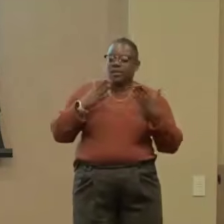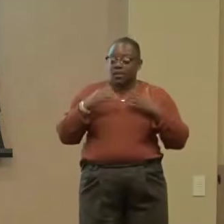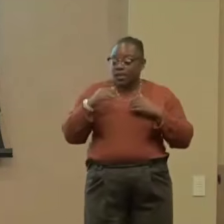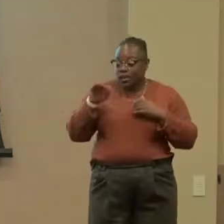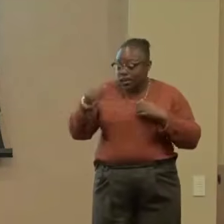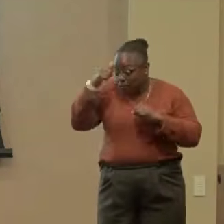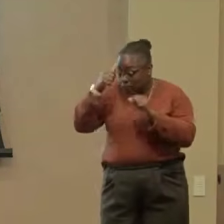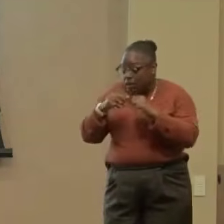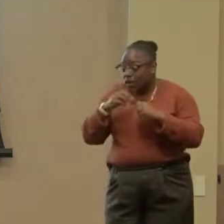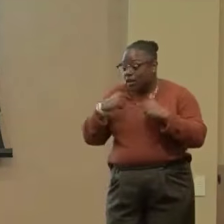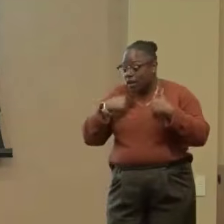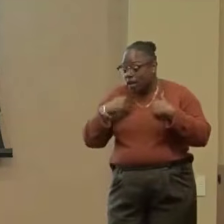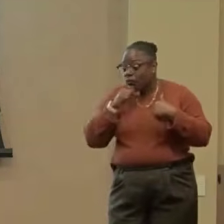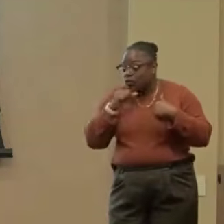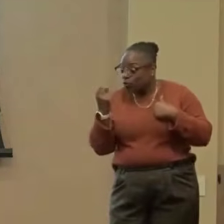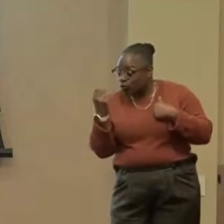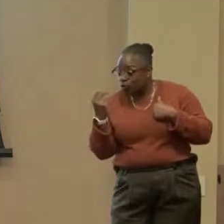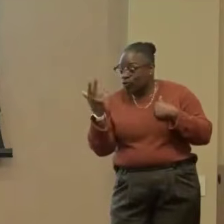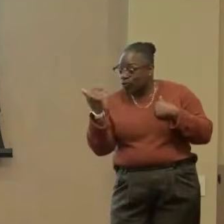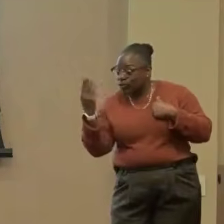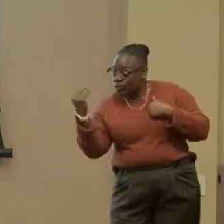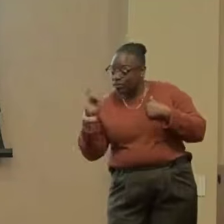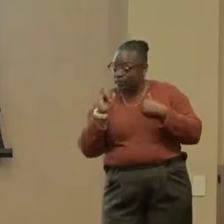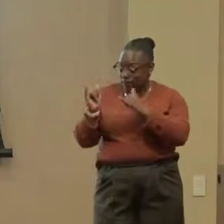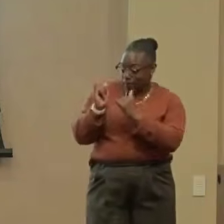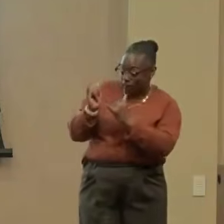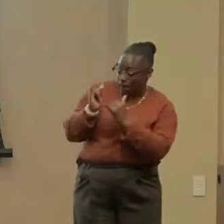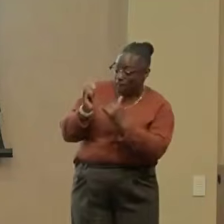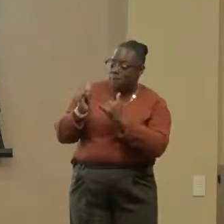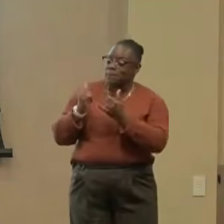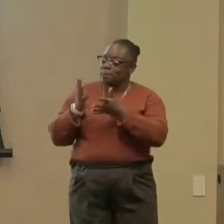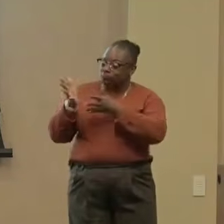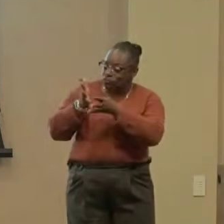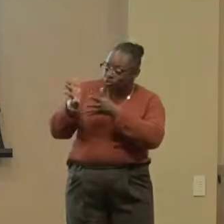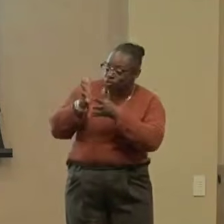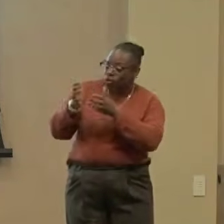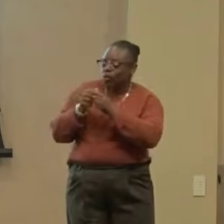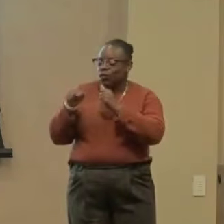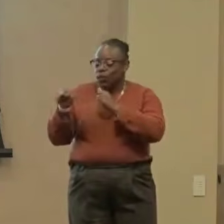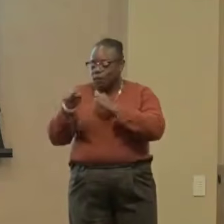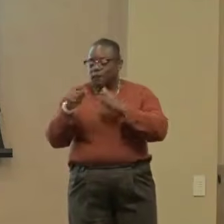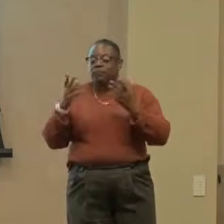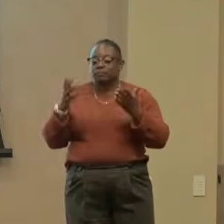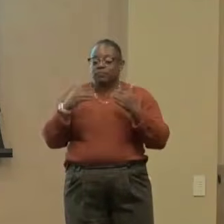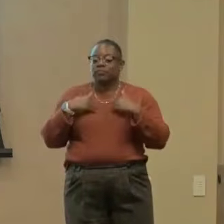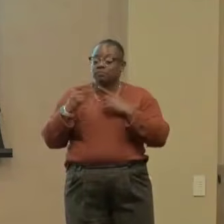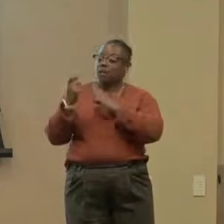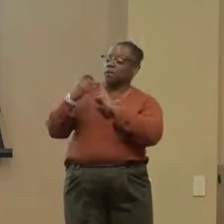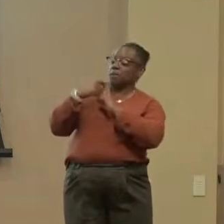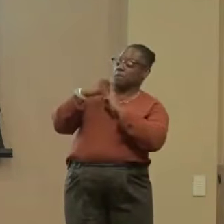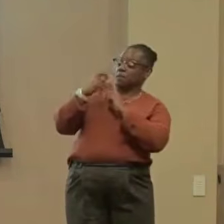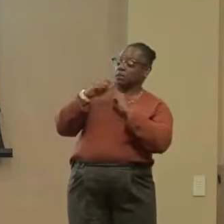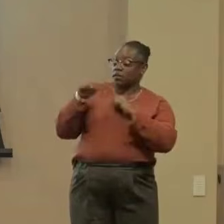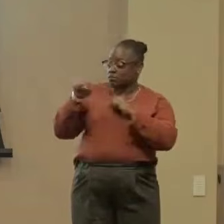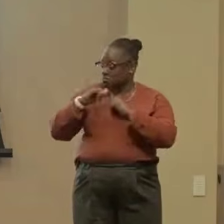their age. So even just being vulnerable and talking to them about it, that Miss Vanya has been picked on just like